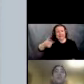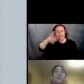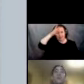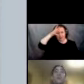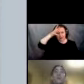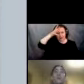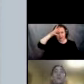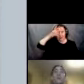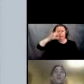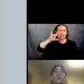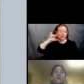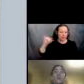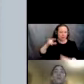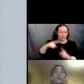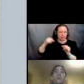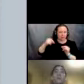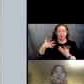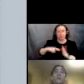families who